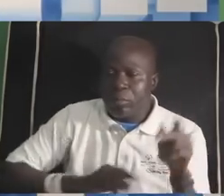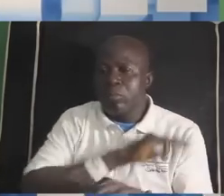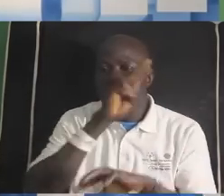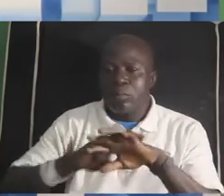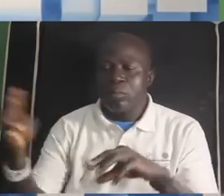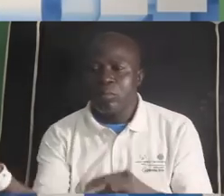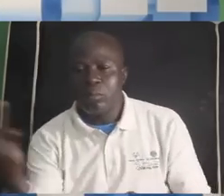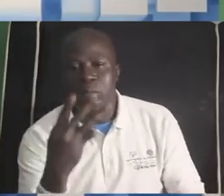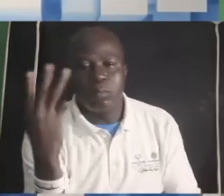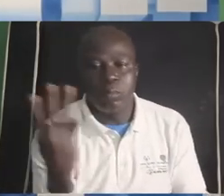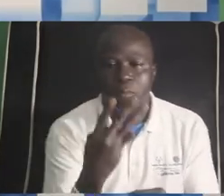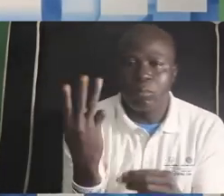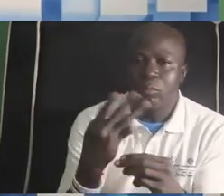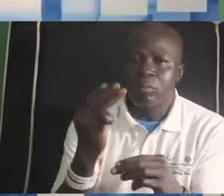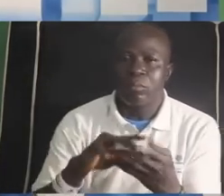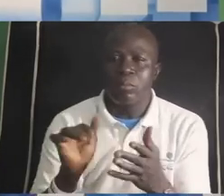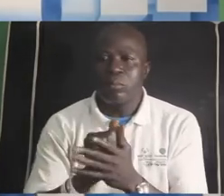it comes up on